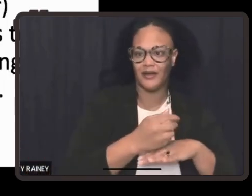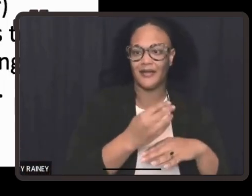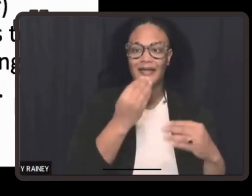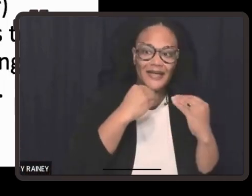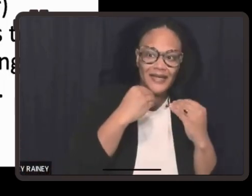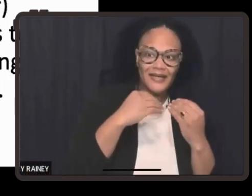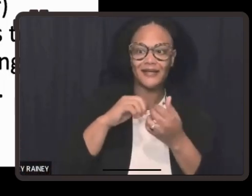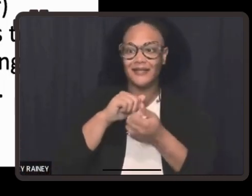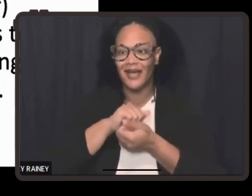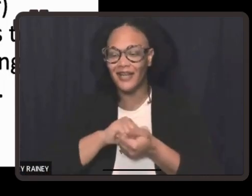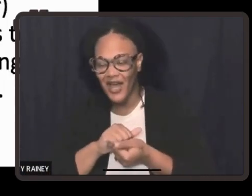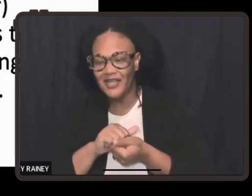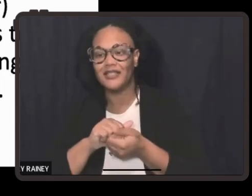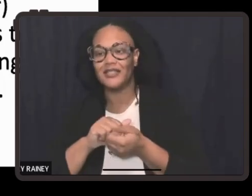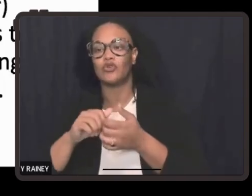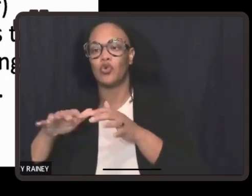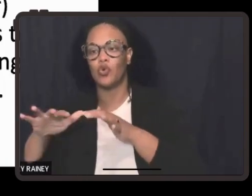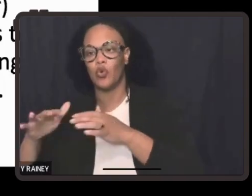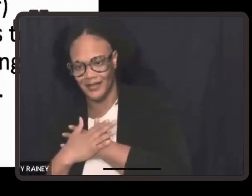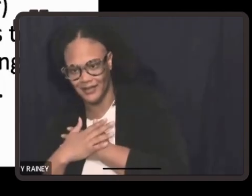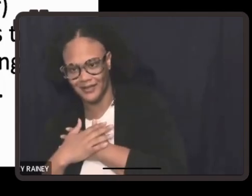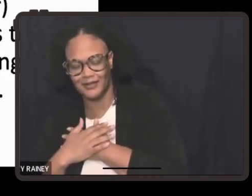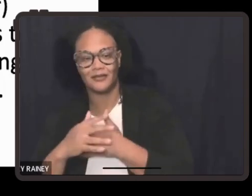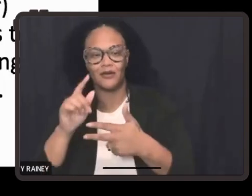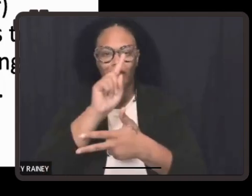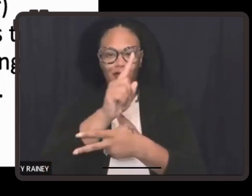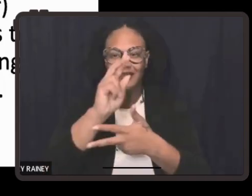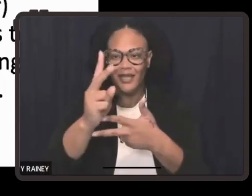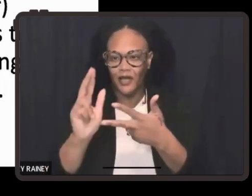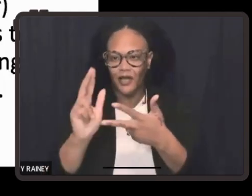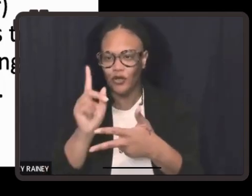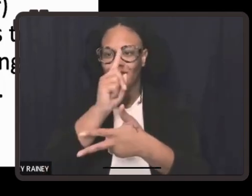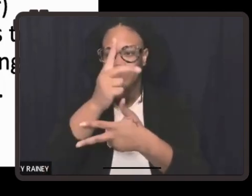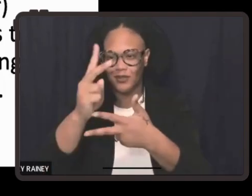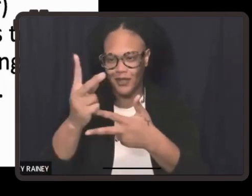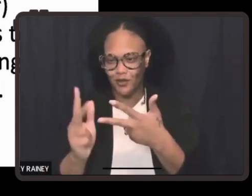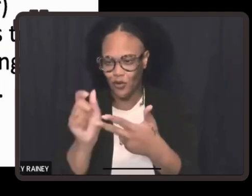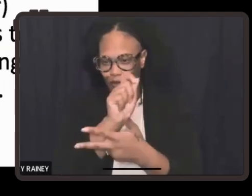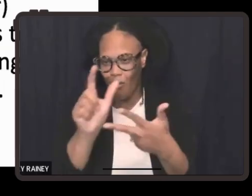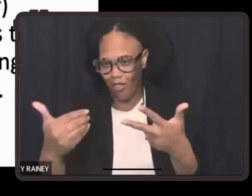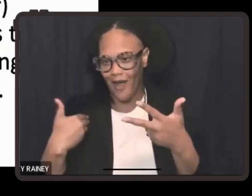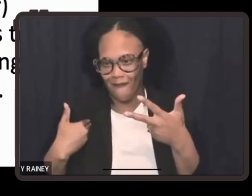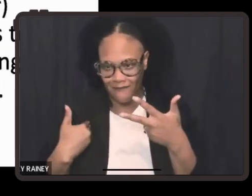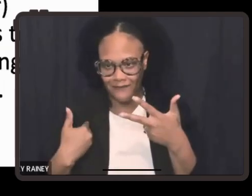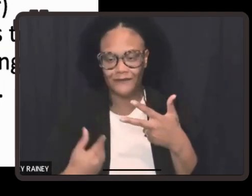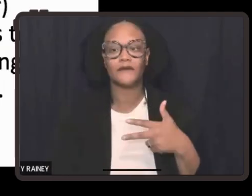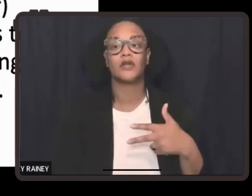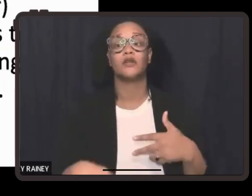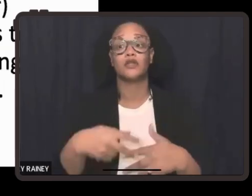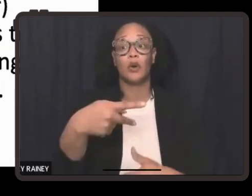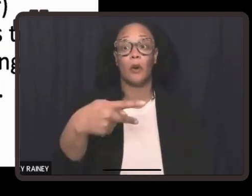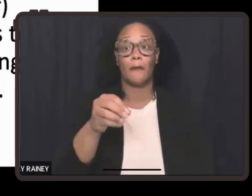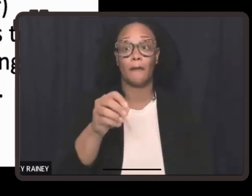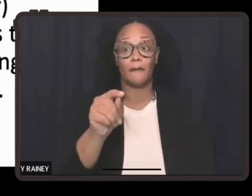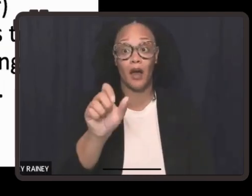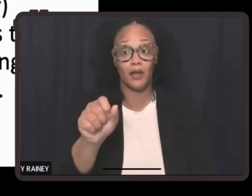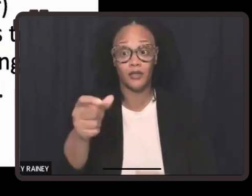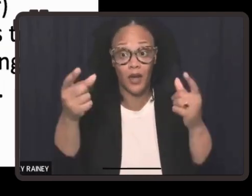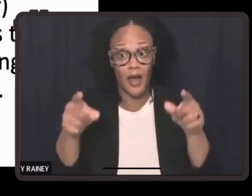that system, like a lot of charge systems, aren't working. It is difficult to diagnose even in